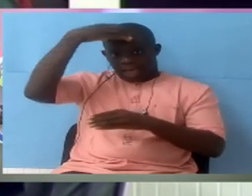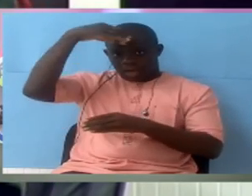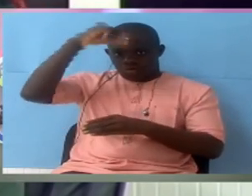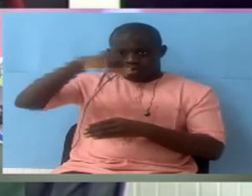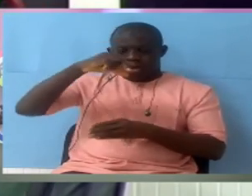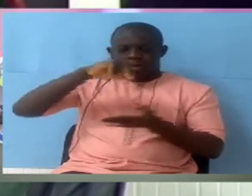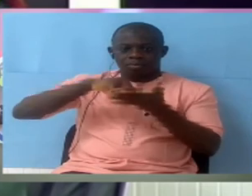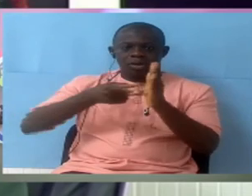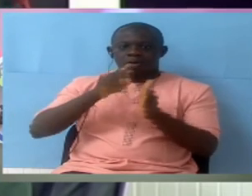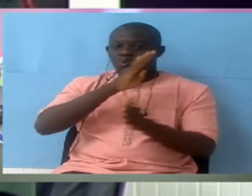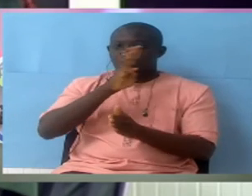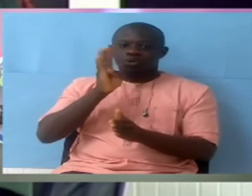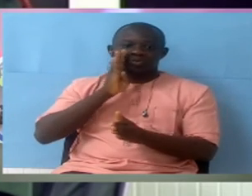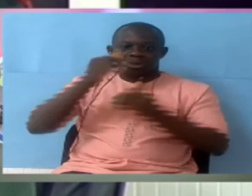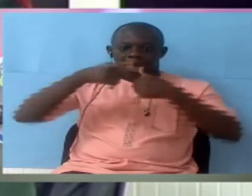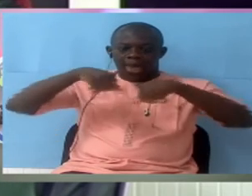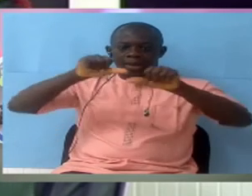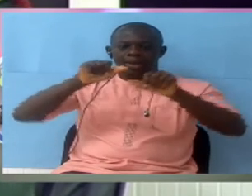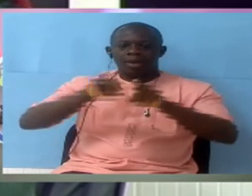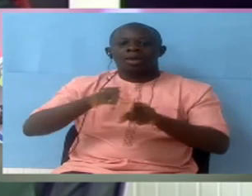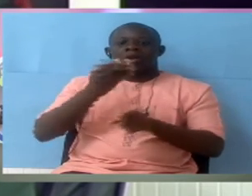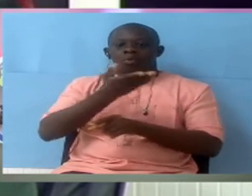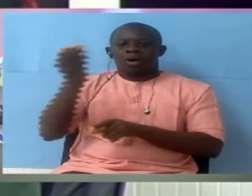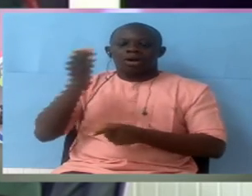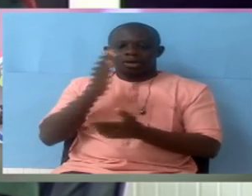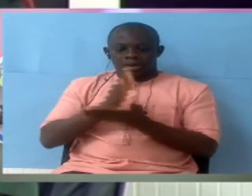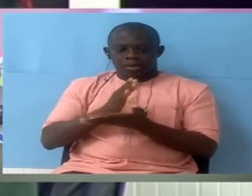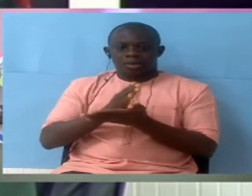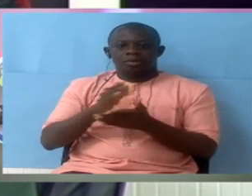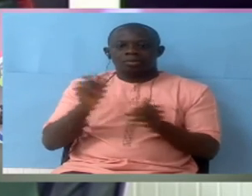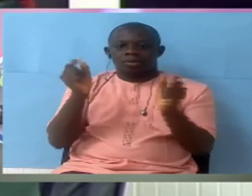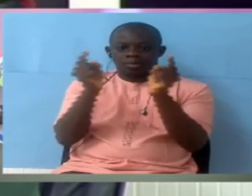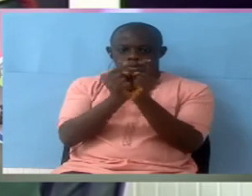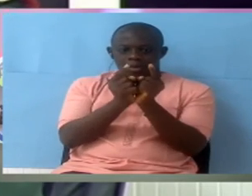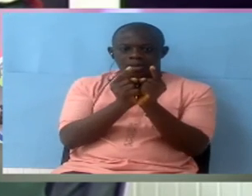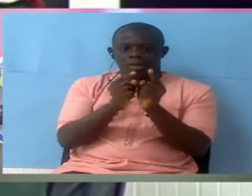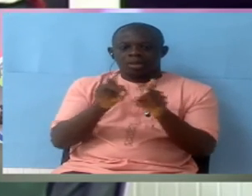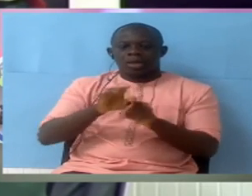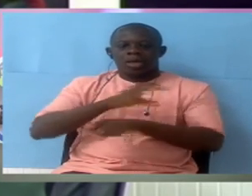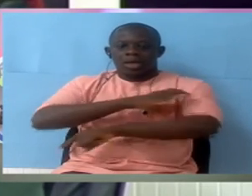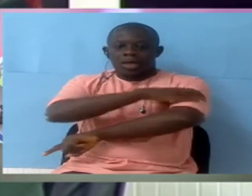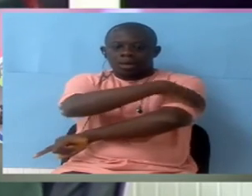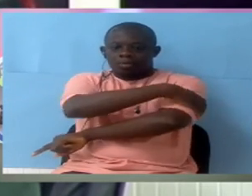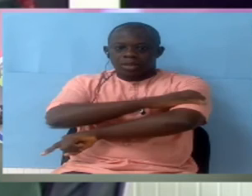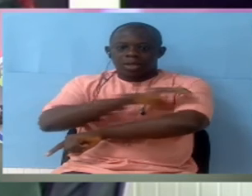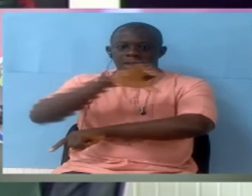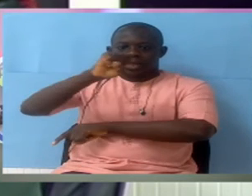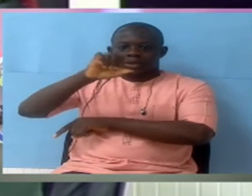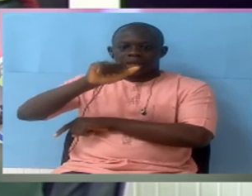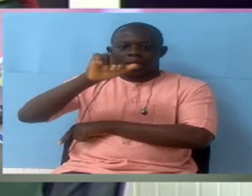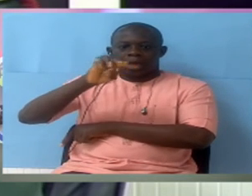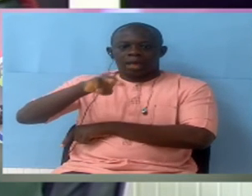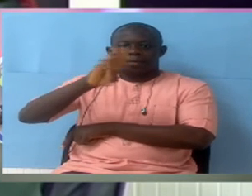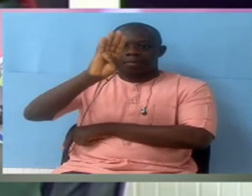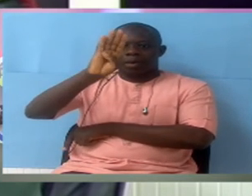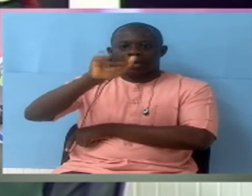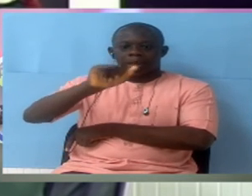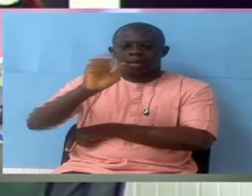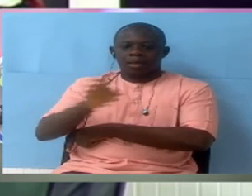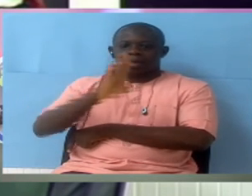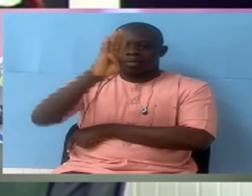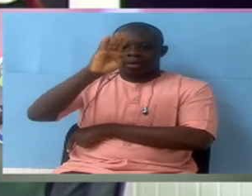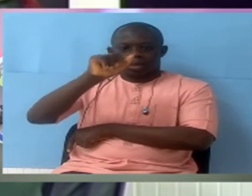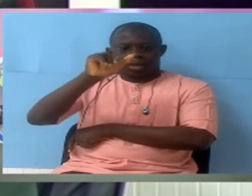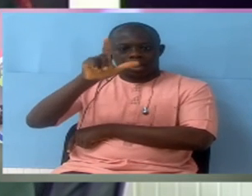nak dem fi ñu wax joint headquarters. Where I was supposed to meet Captain Samba Balde. Ma ngi fa warona dajé nak ak